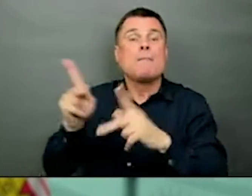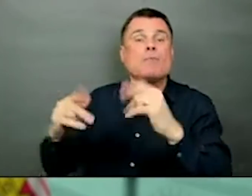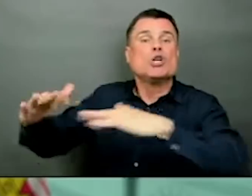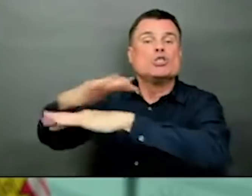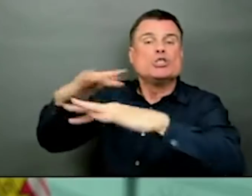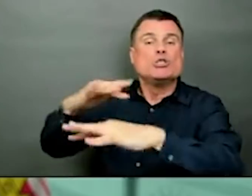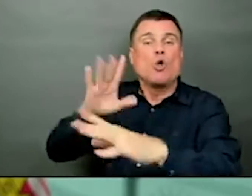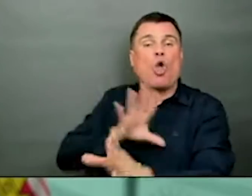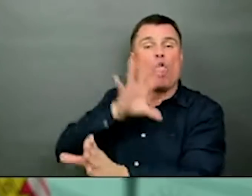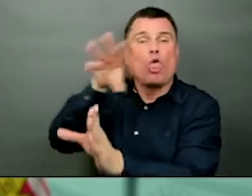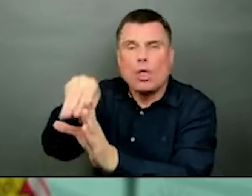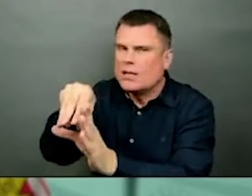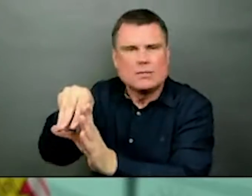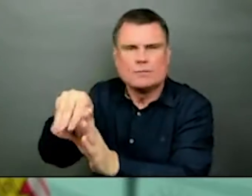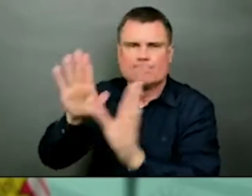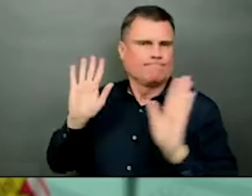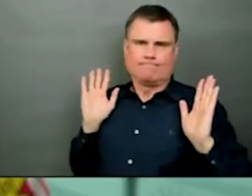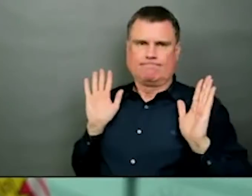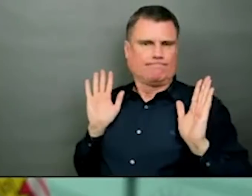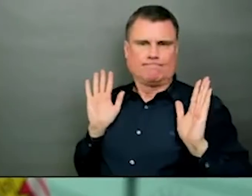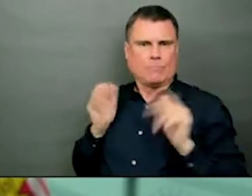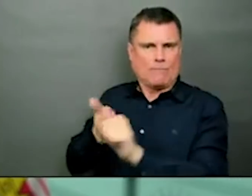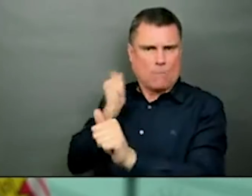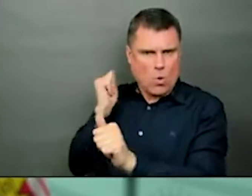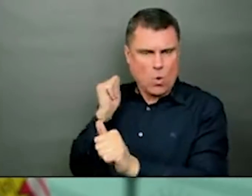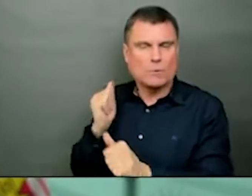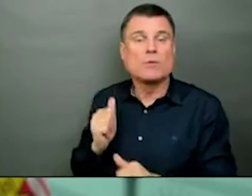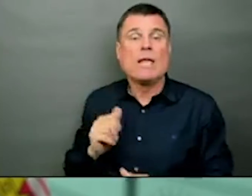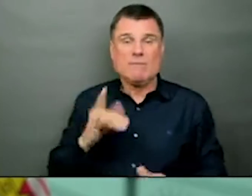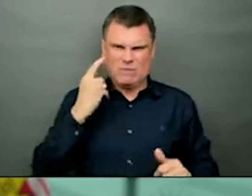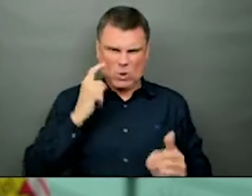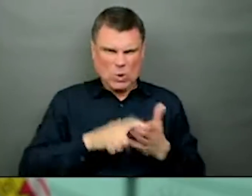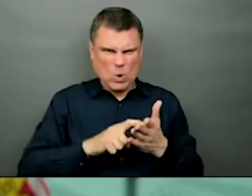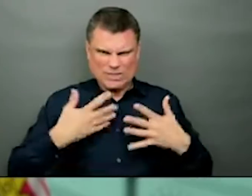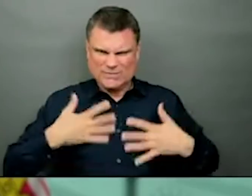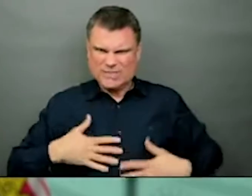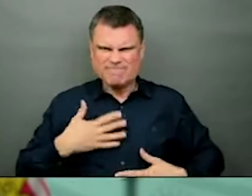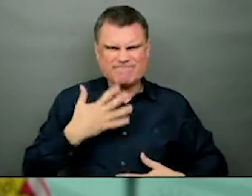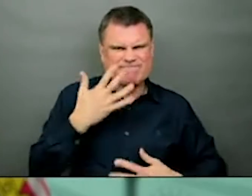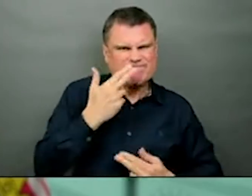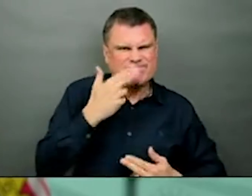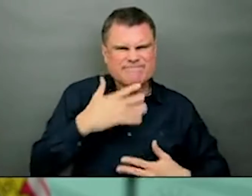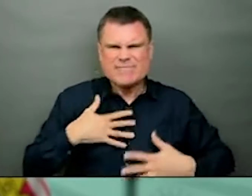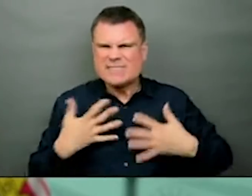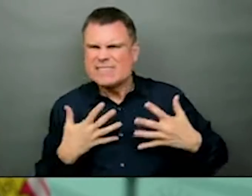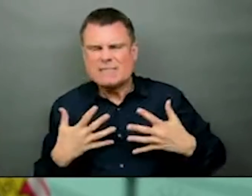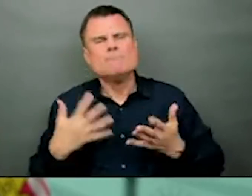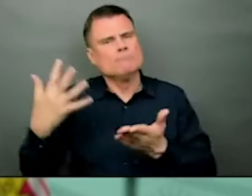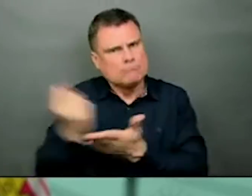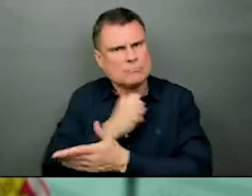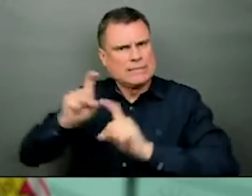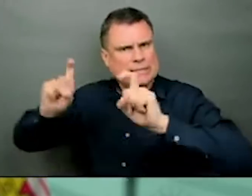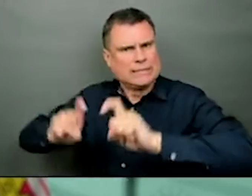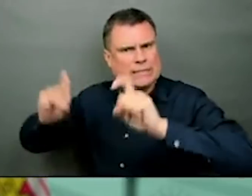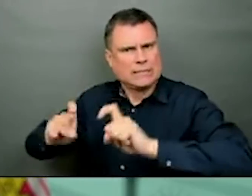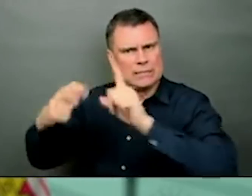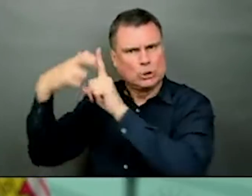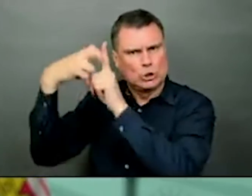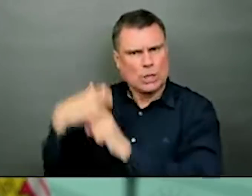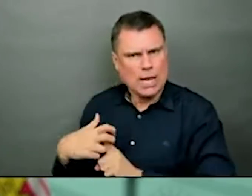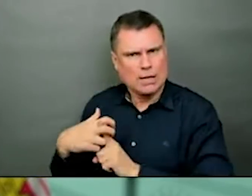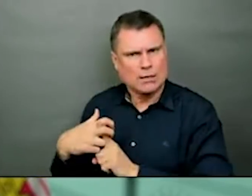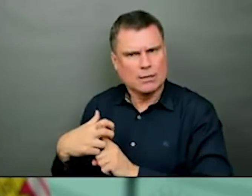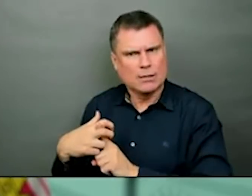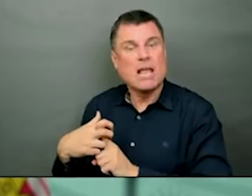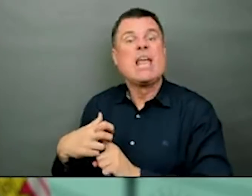tested if you have symptoms of COVID-19. And if you do test positive for COVID-19, please continue to work with your local public